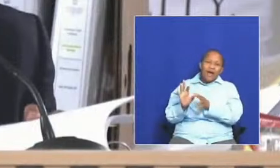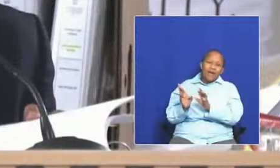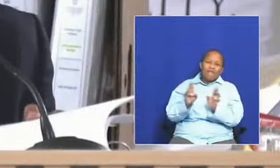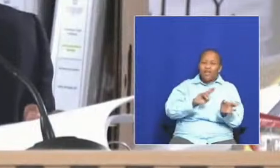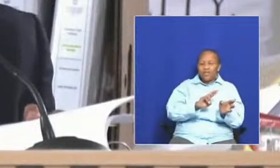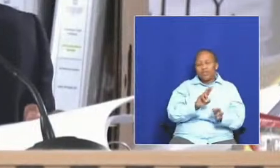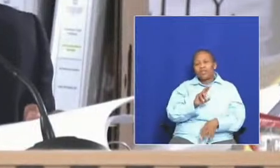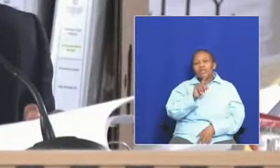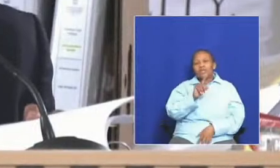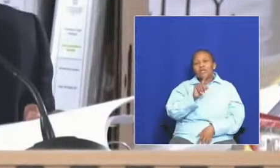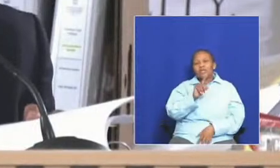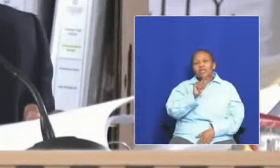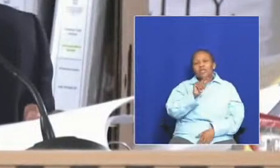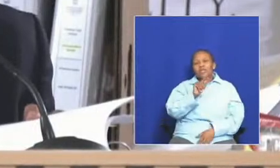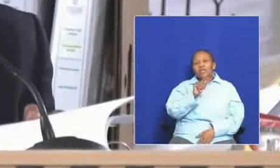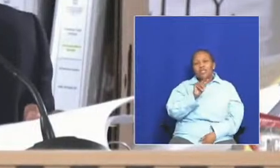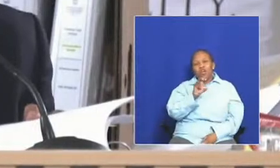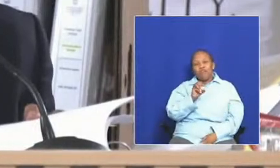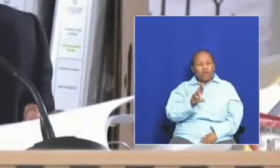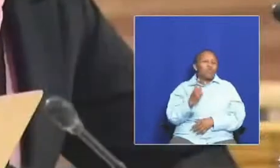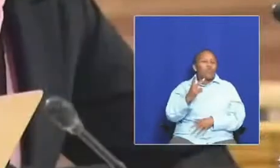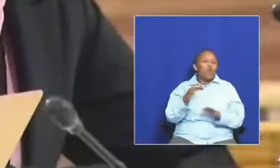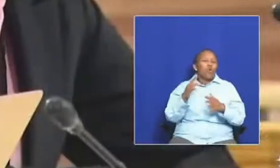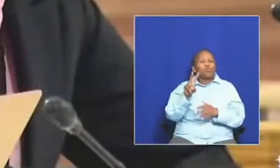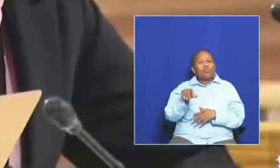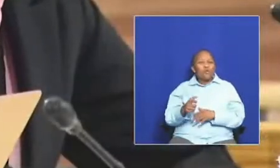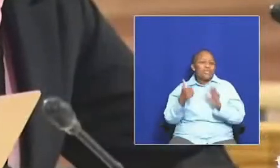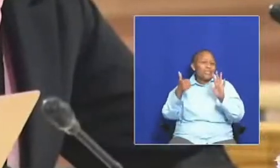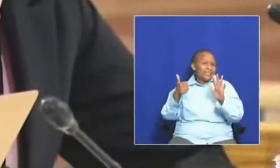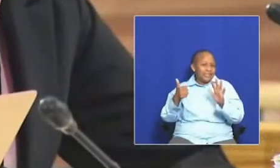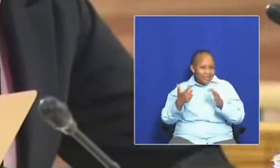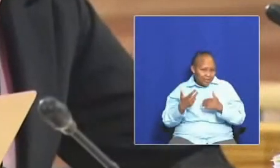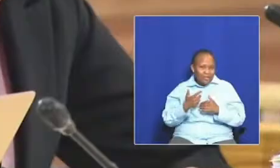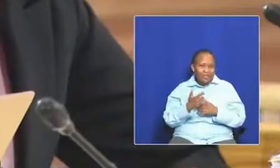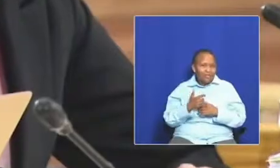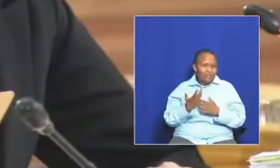2.2. Number 2 is absolutely ridiculous. Thank you, Chair.